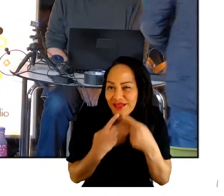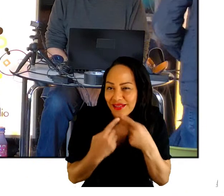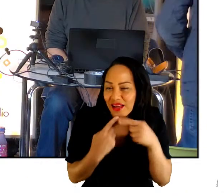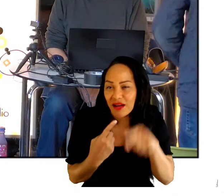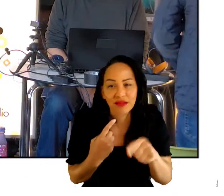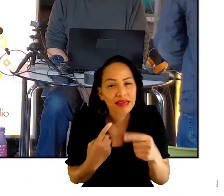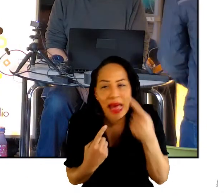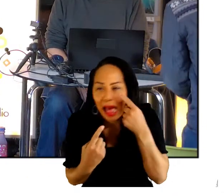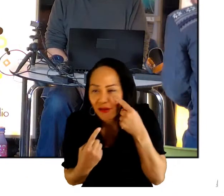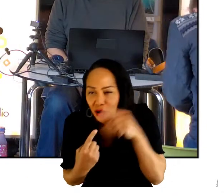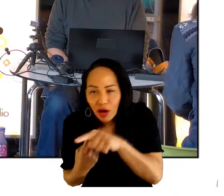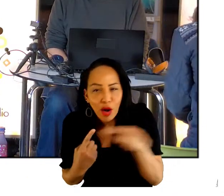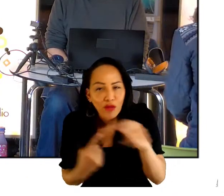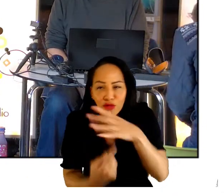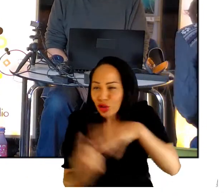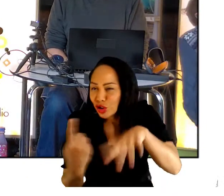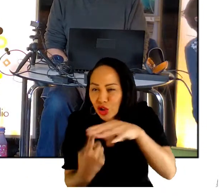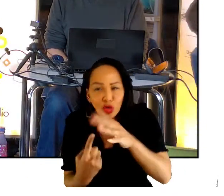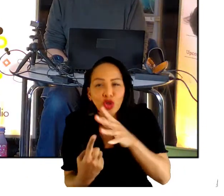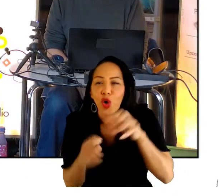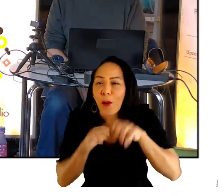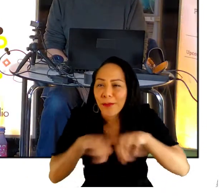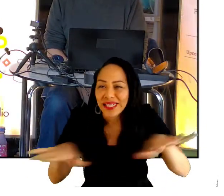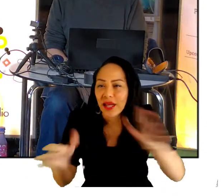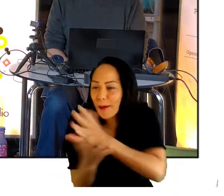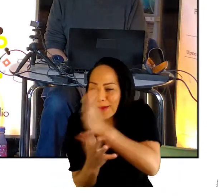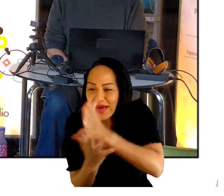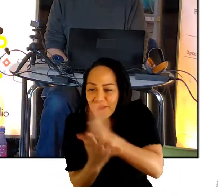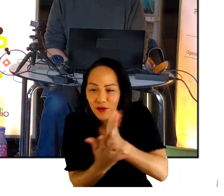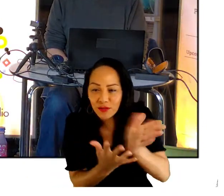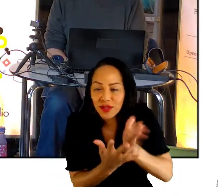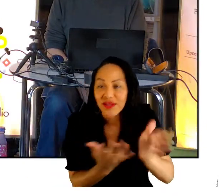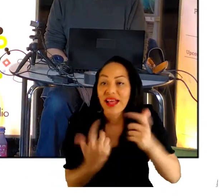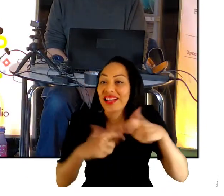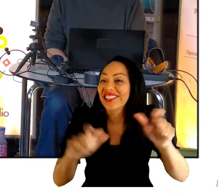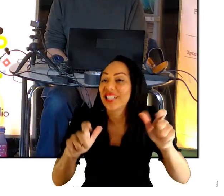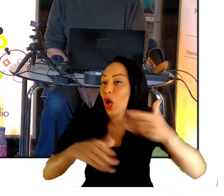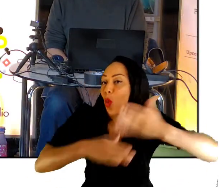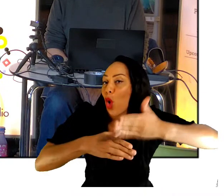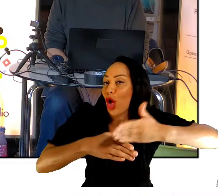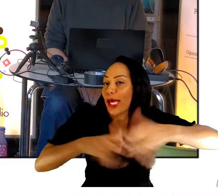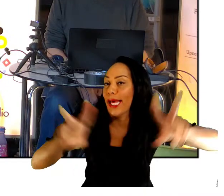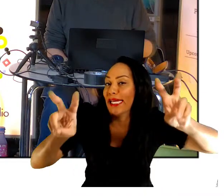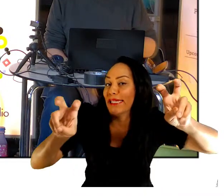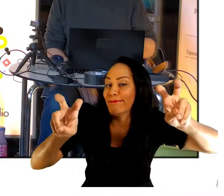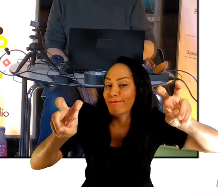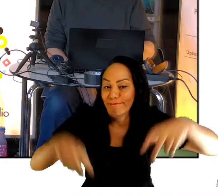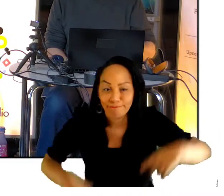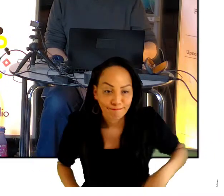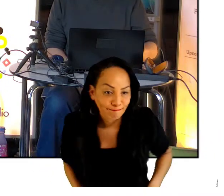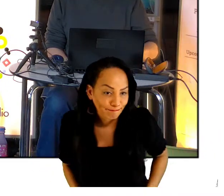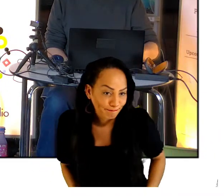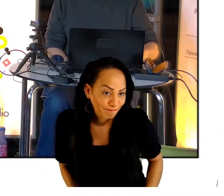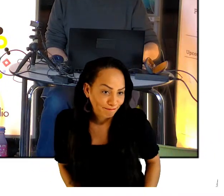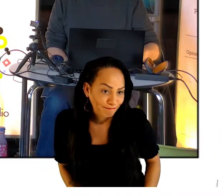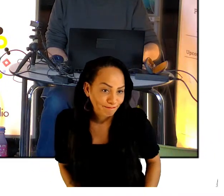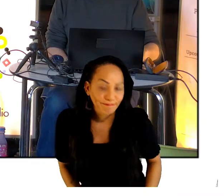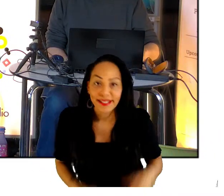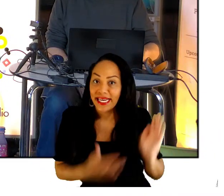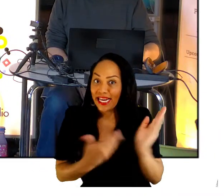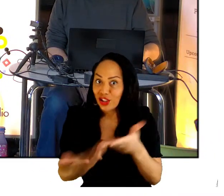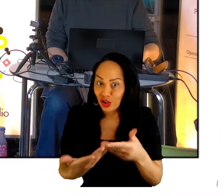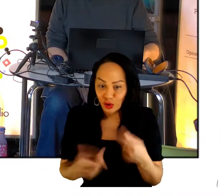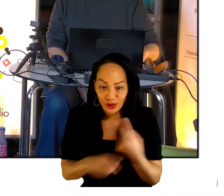from the social media platforms which continue to operate. But now I'd like to introduce our speakers for today.